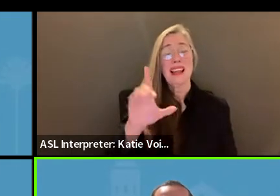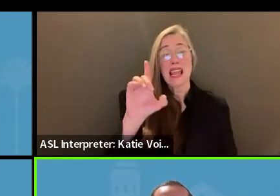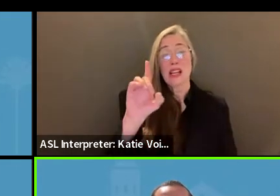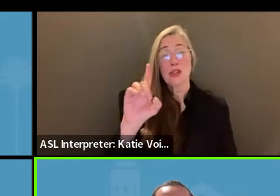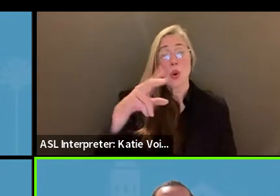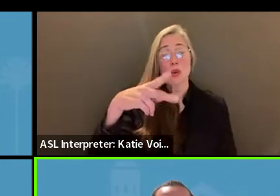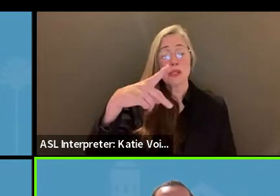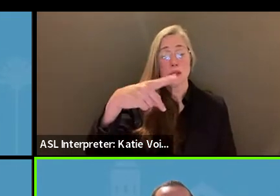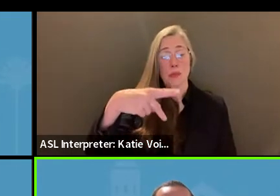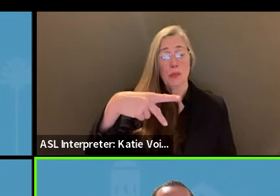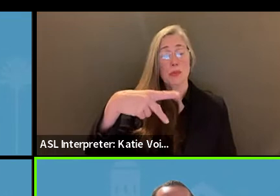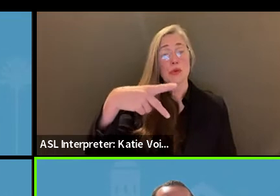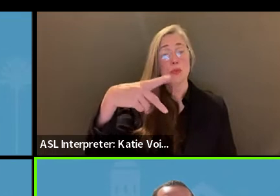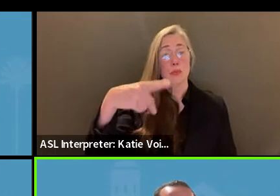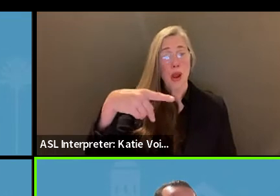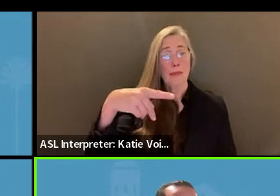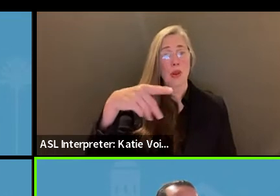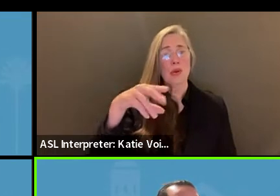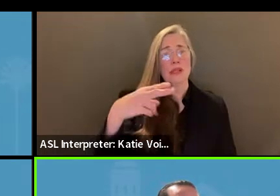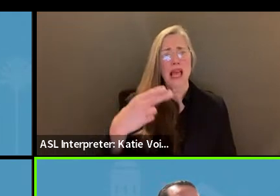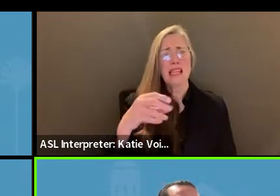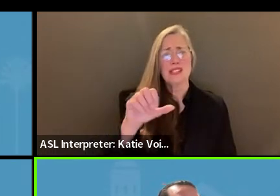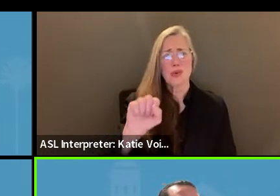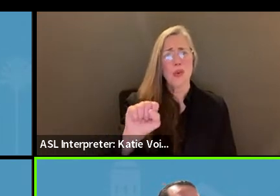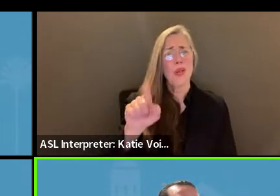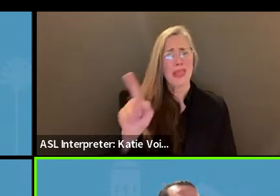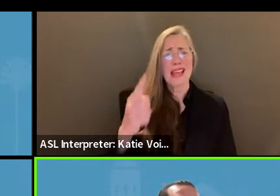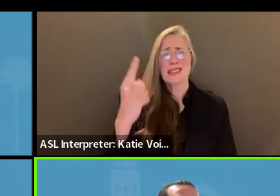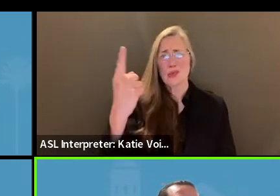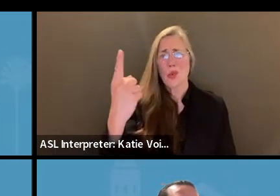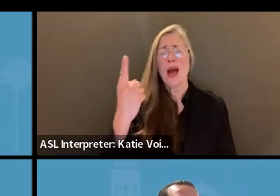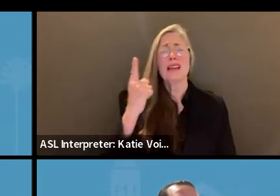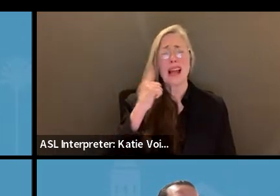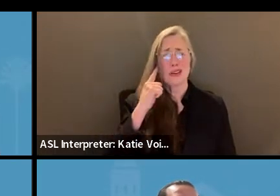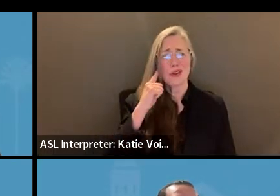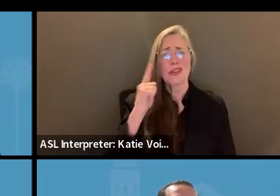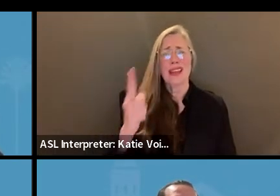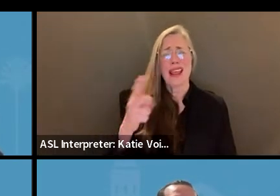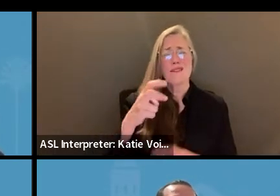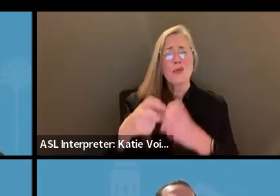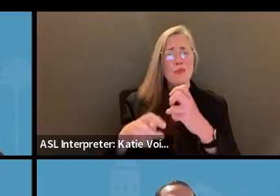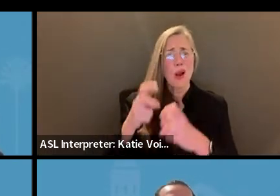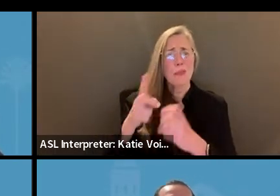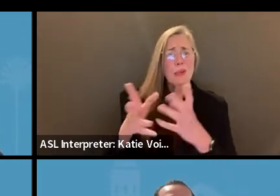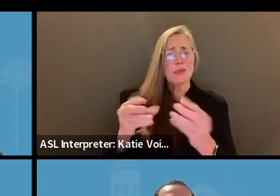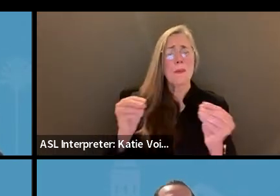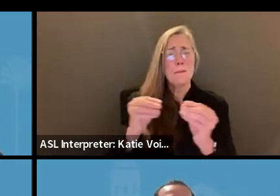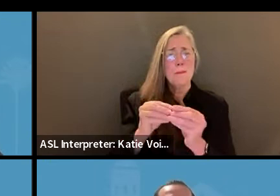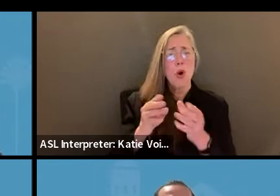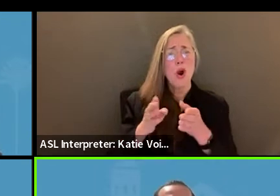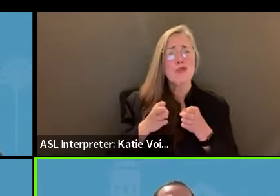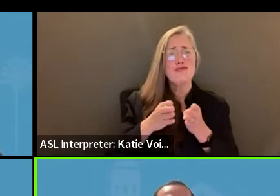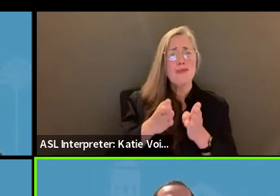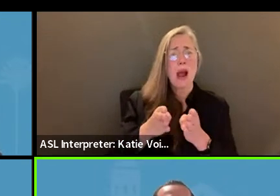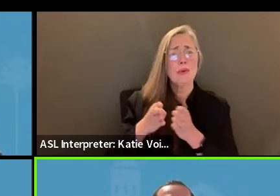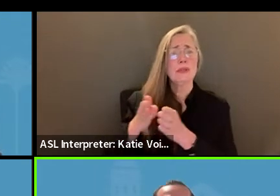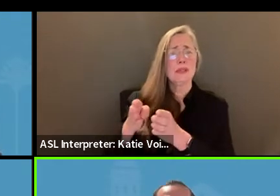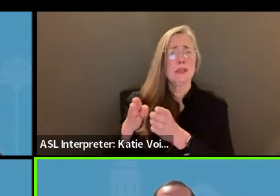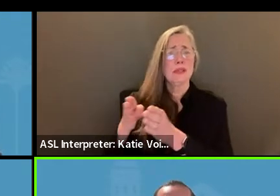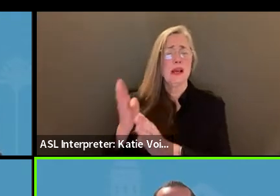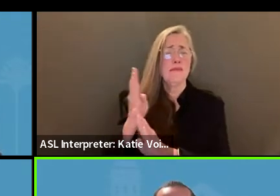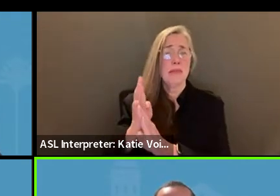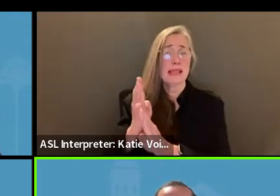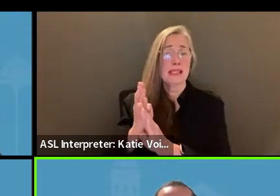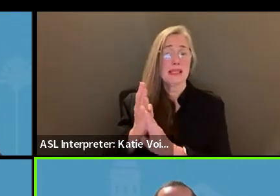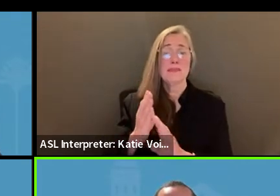other schools that are having similar issues, but I would definitely like us to make sure that